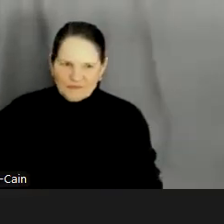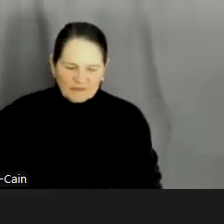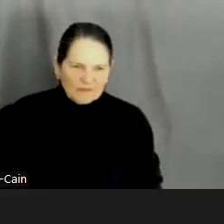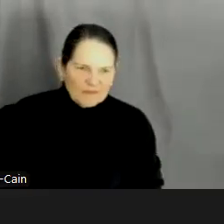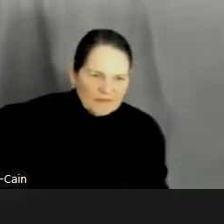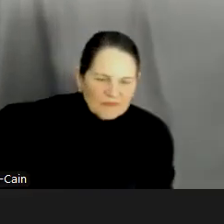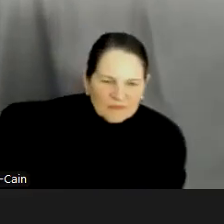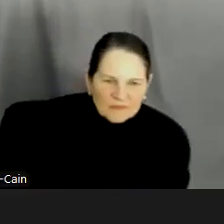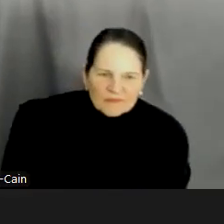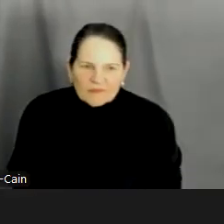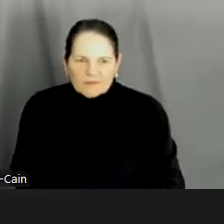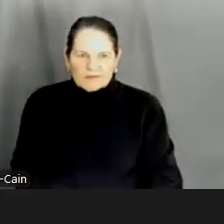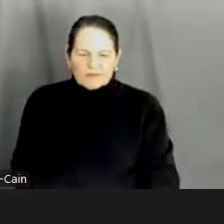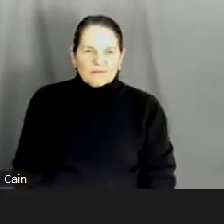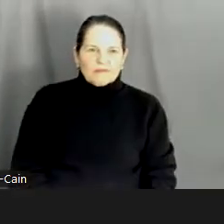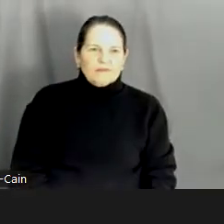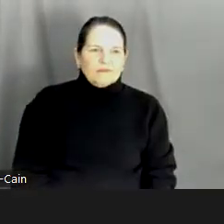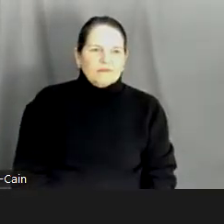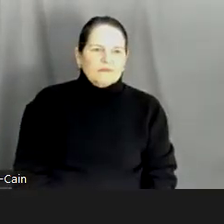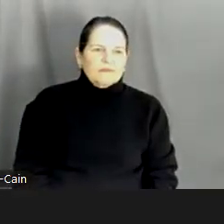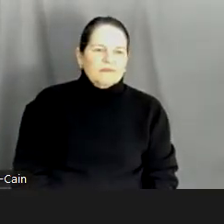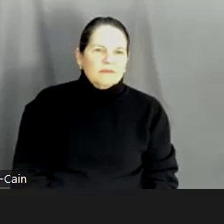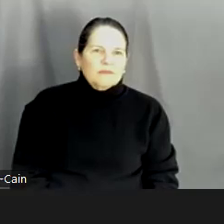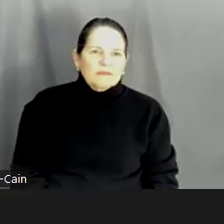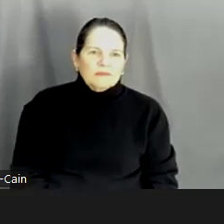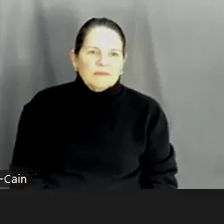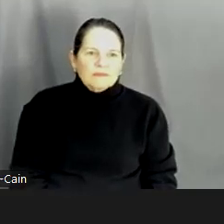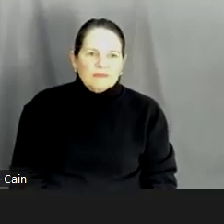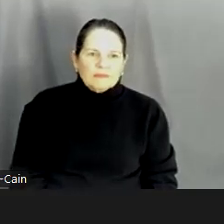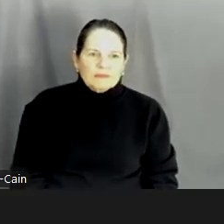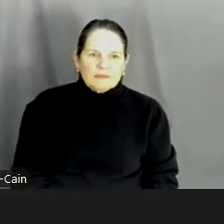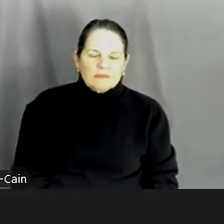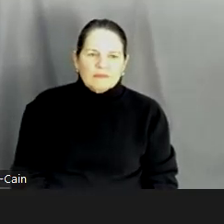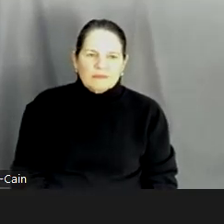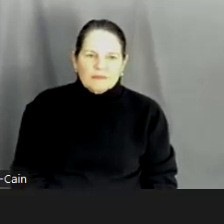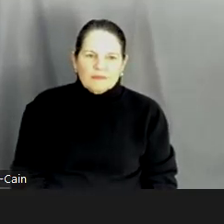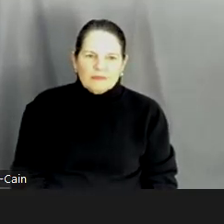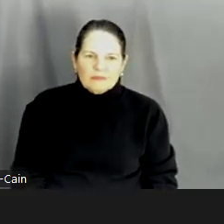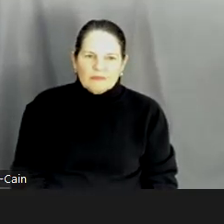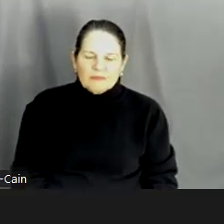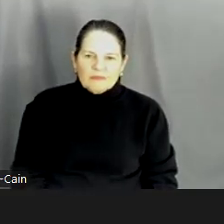give you all that the same thing, you will get, God give for everyone.